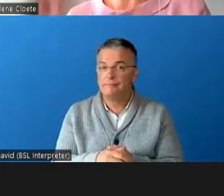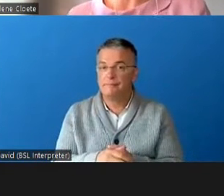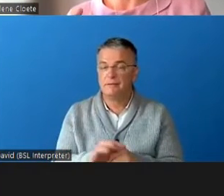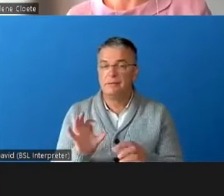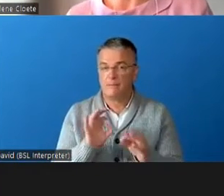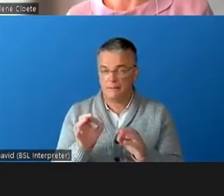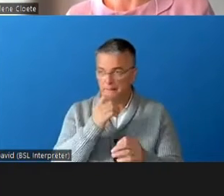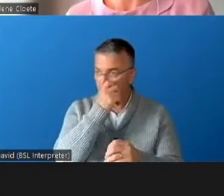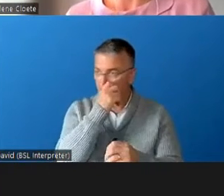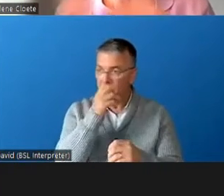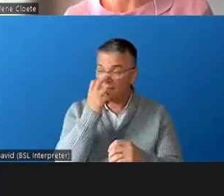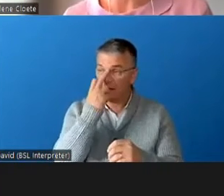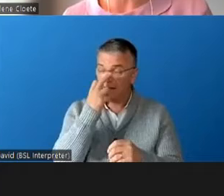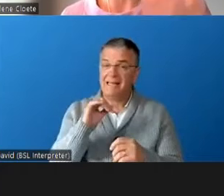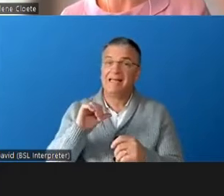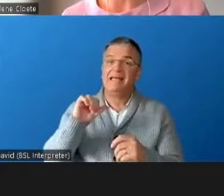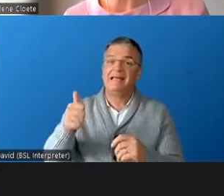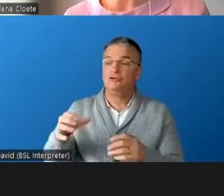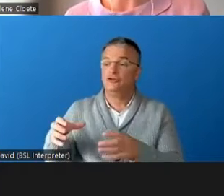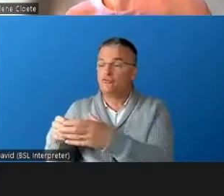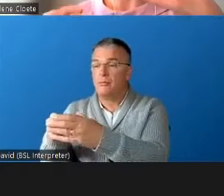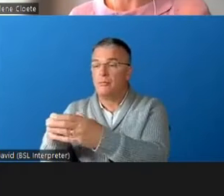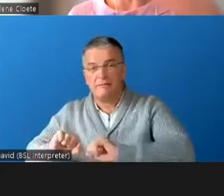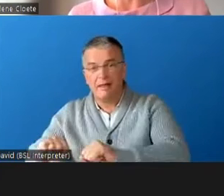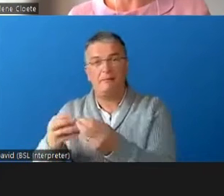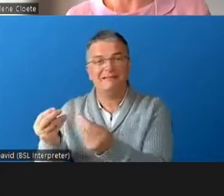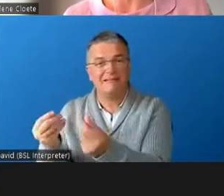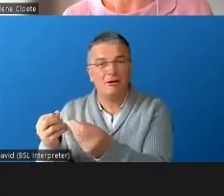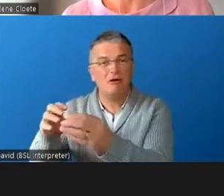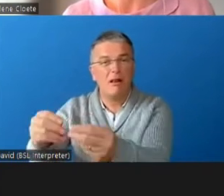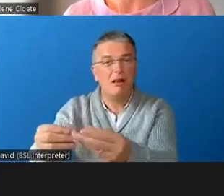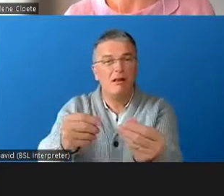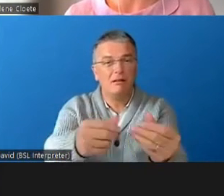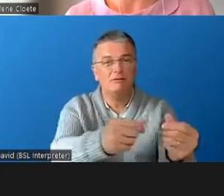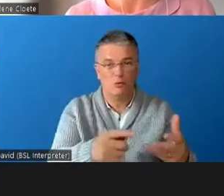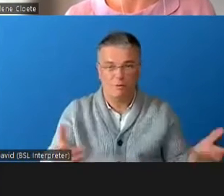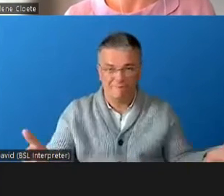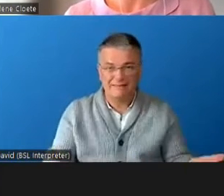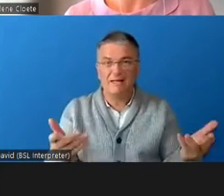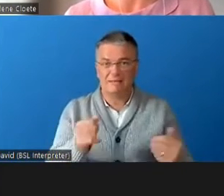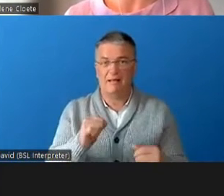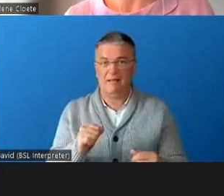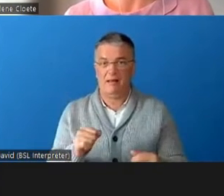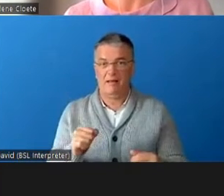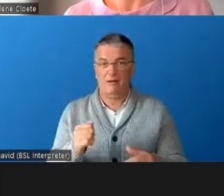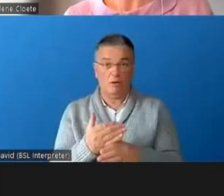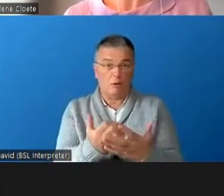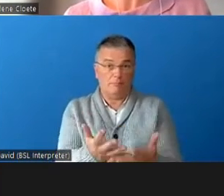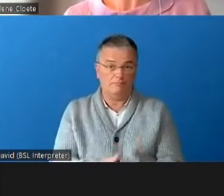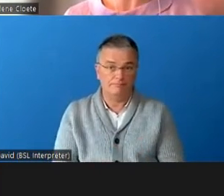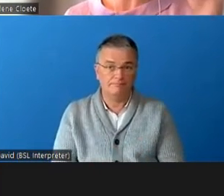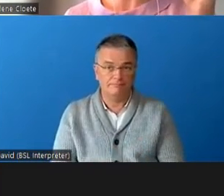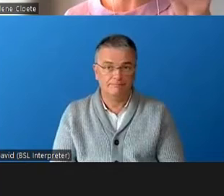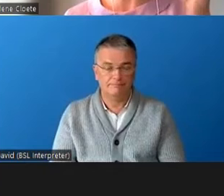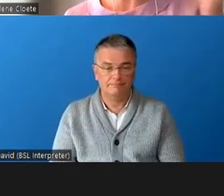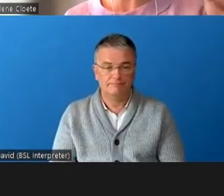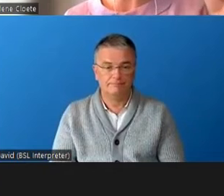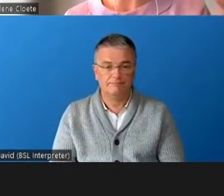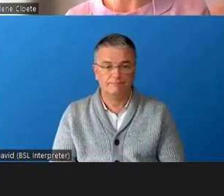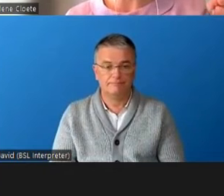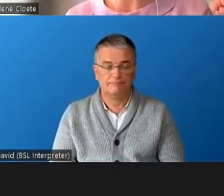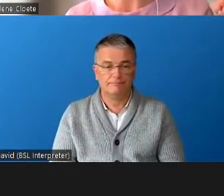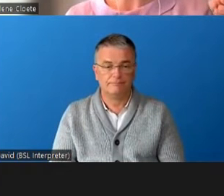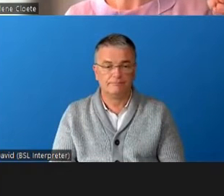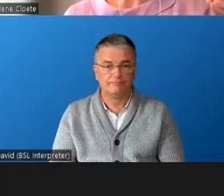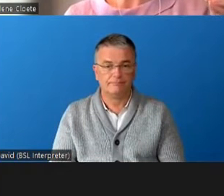And each group then also had the material they needed to facilitate this particular workshop. In each of